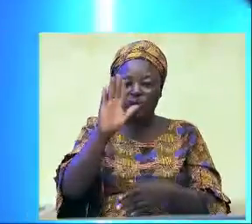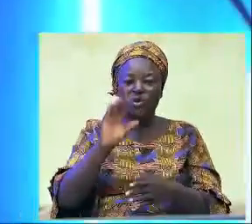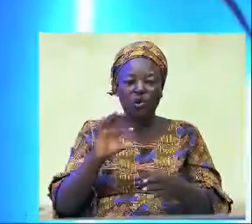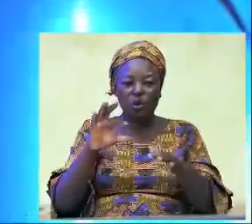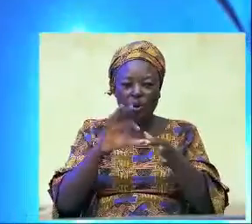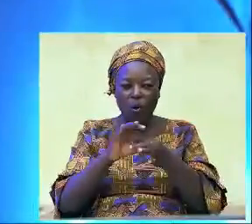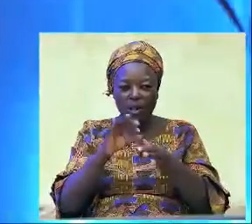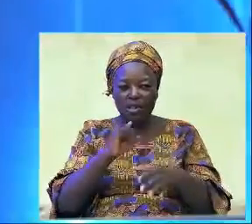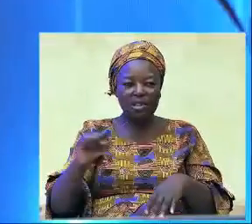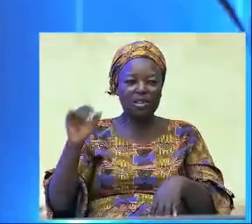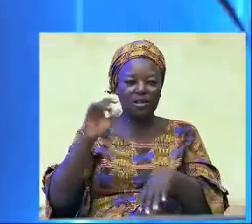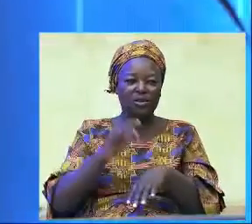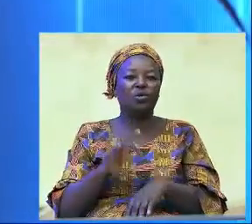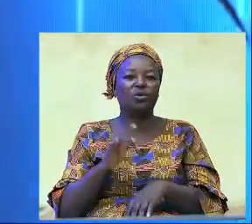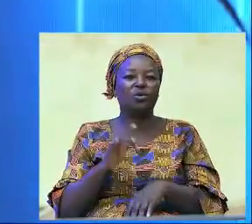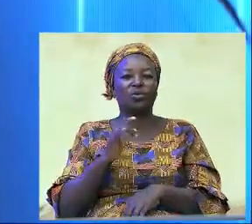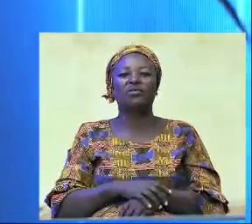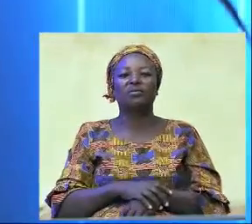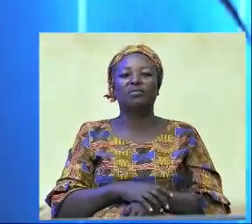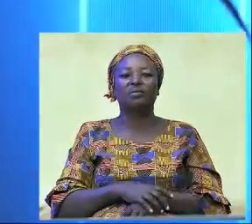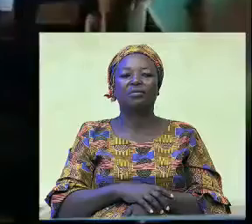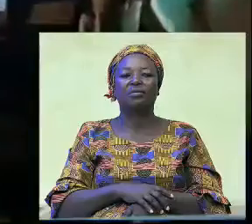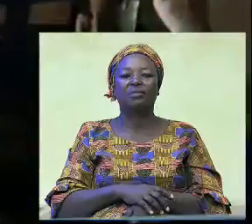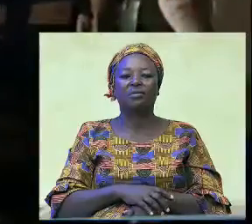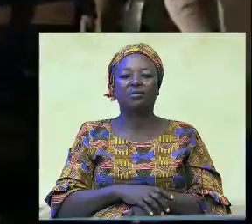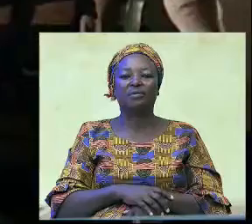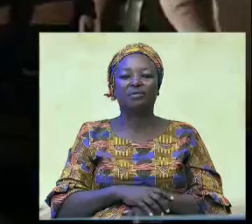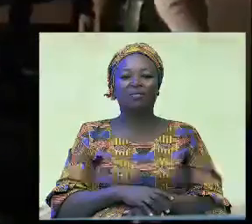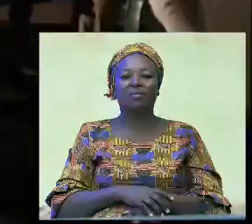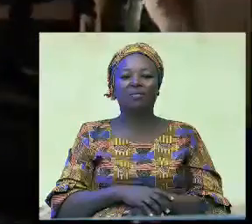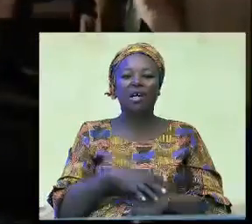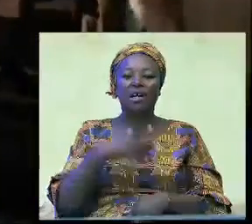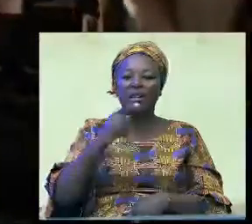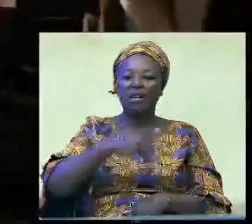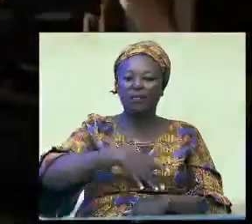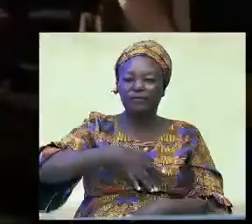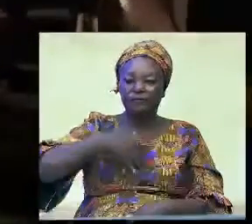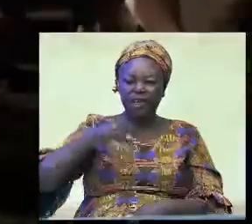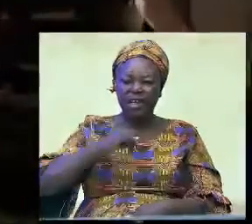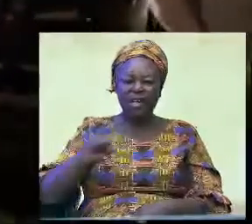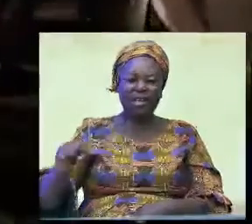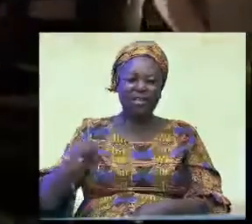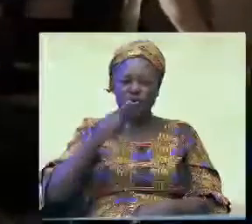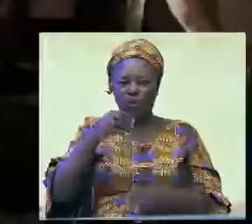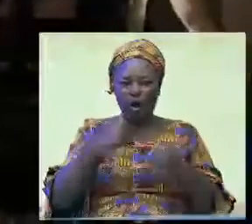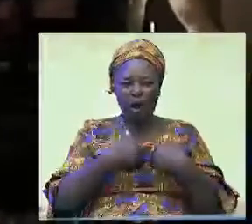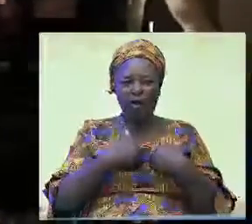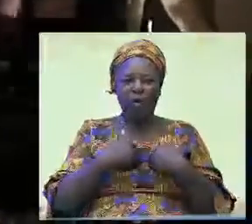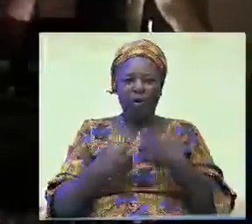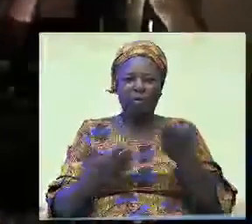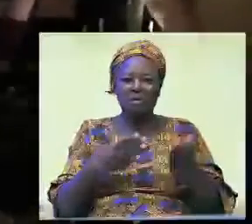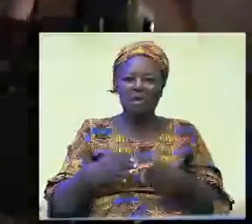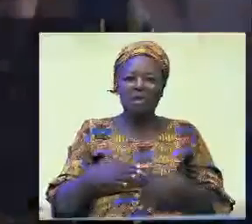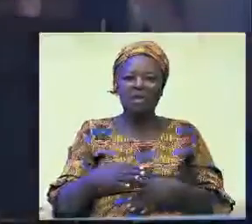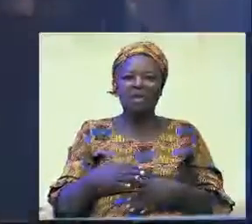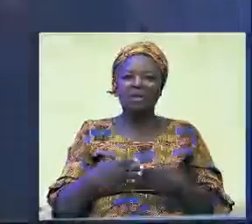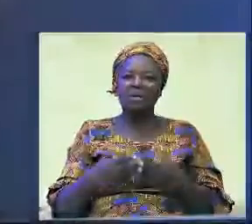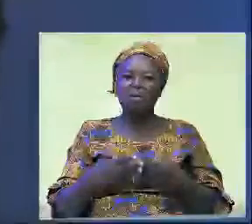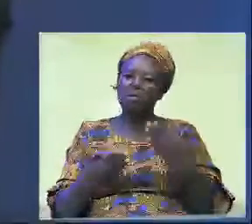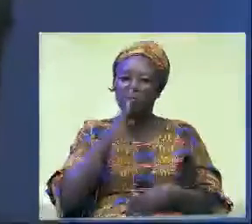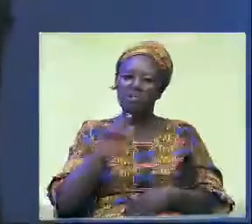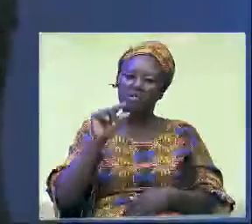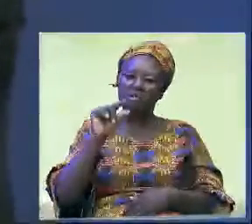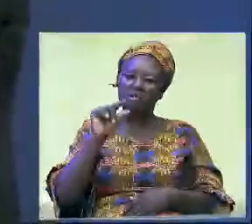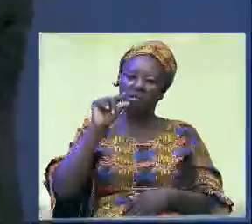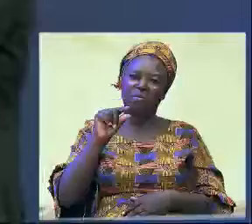touch. I said, that's your connecting touch. The feeling you have